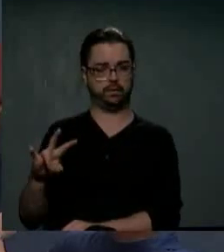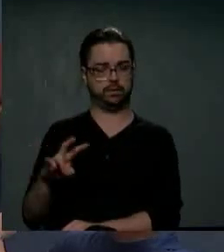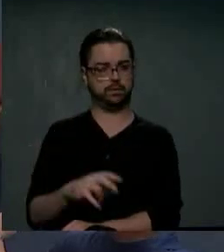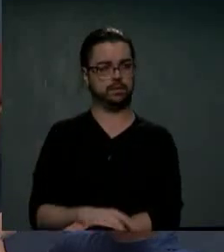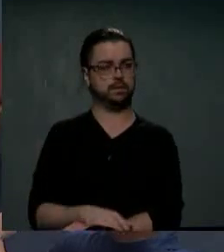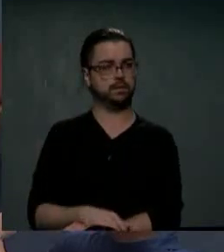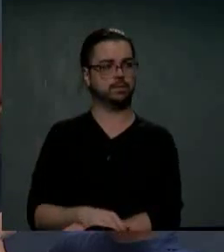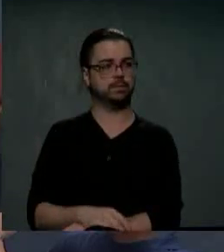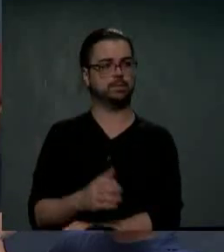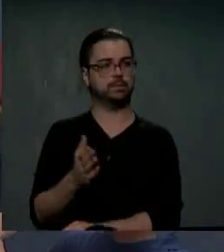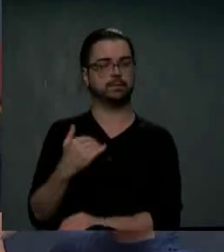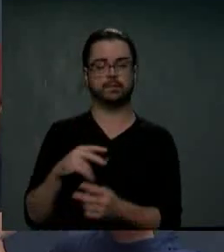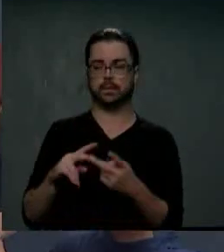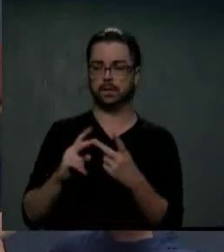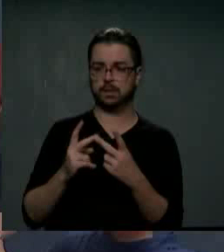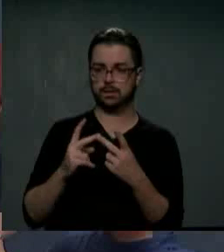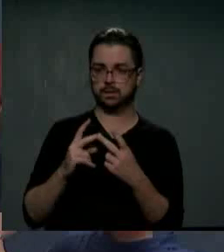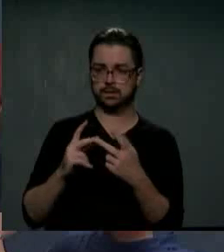What was the second one?